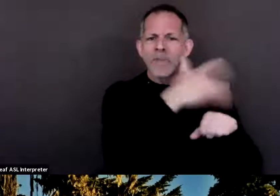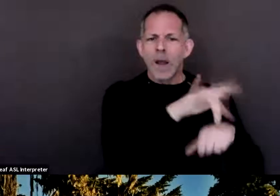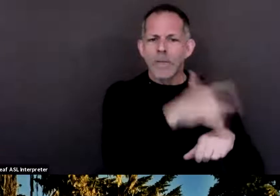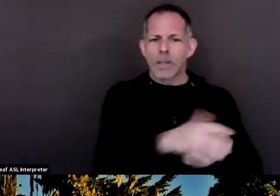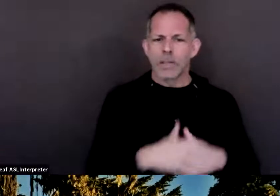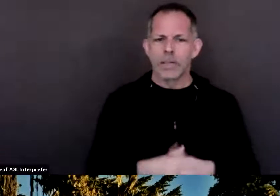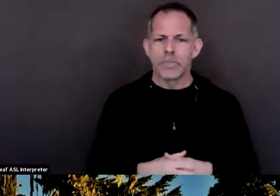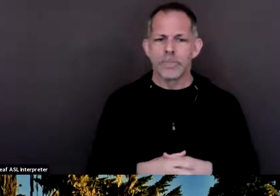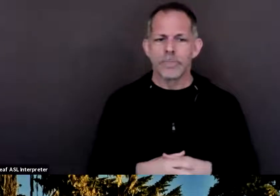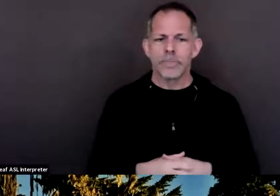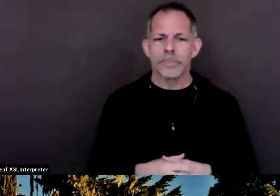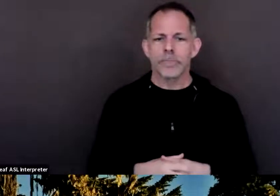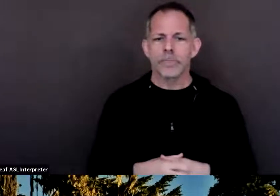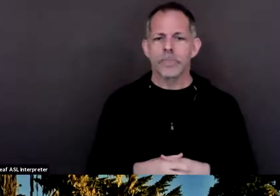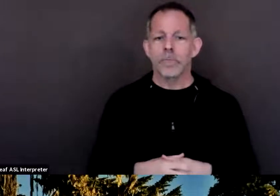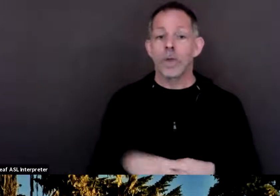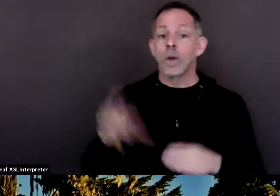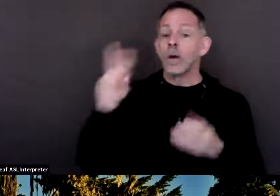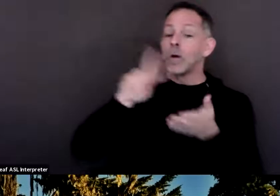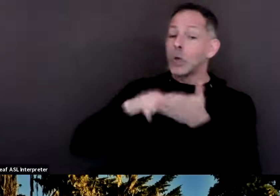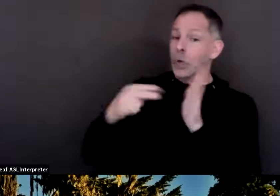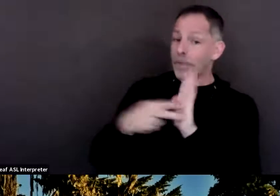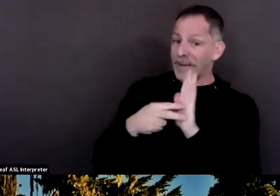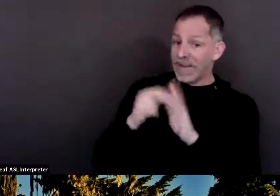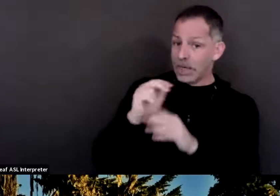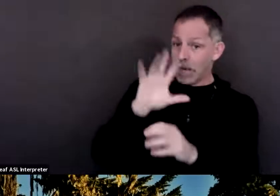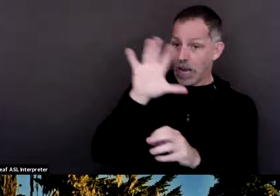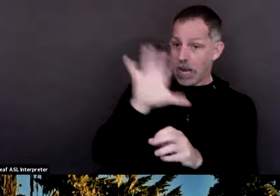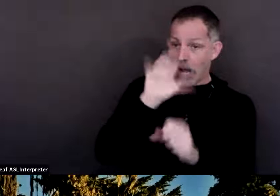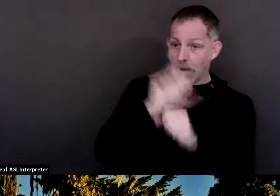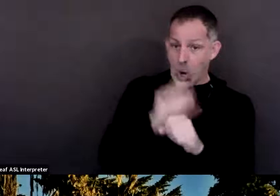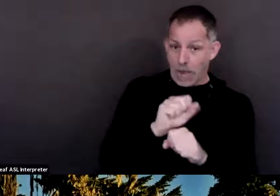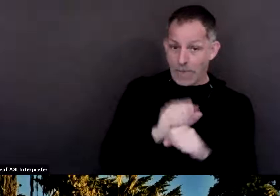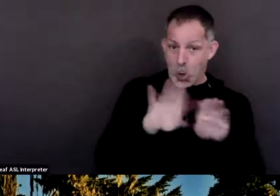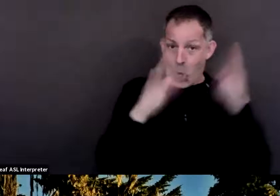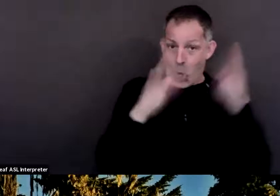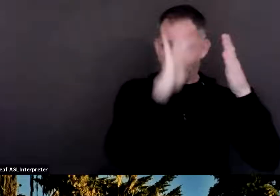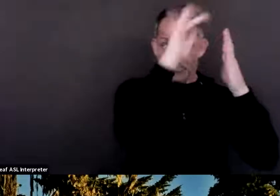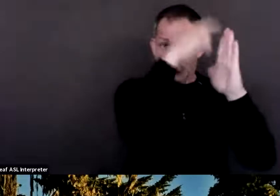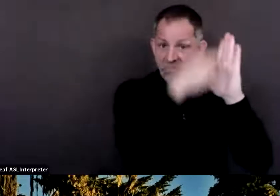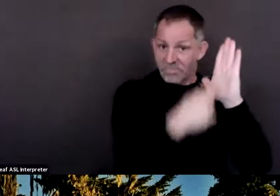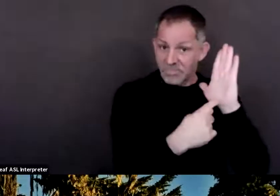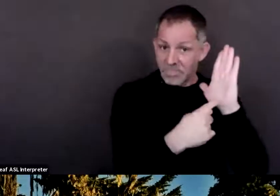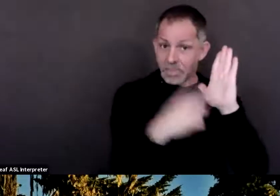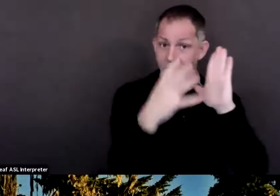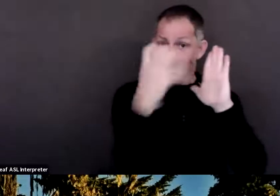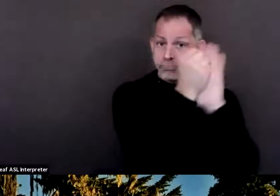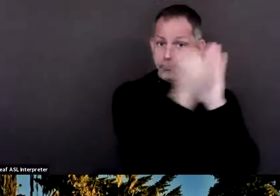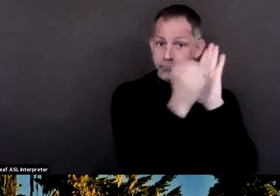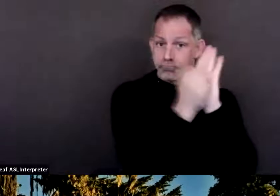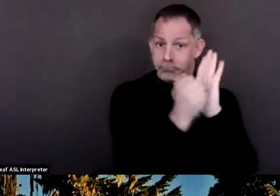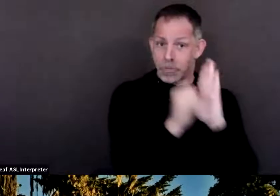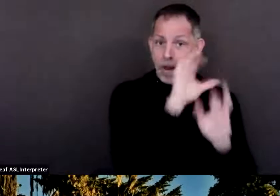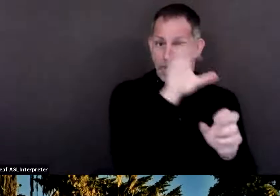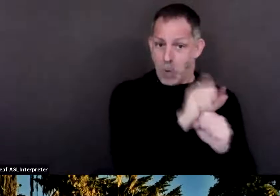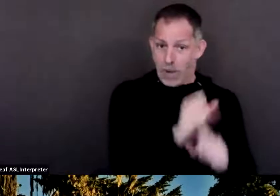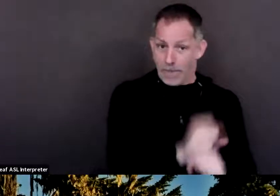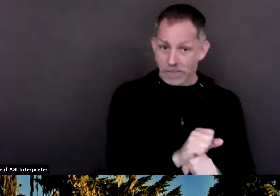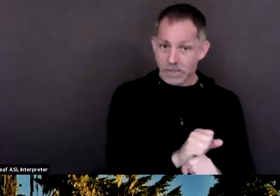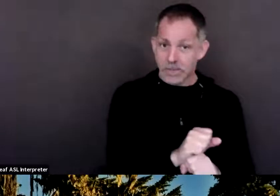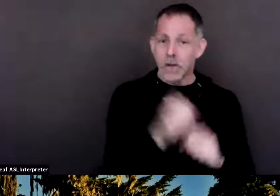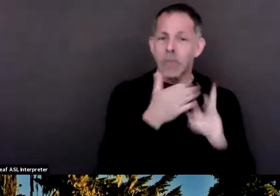number of appointments goes down. We do work closely with the health district to distribute the